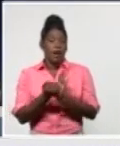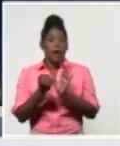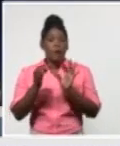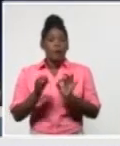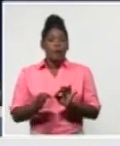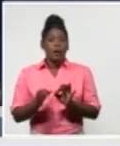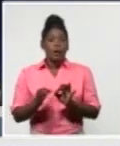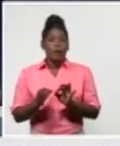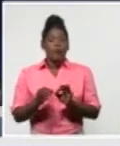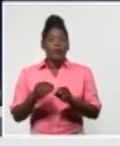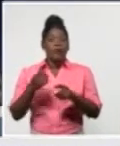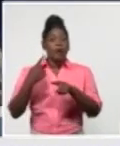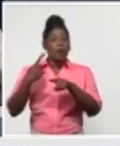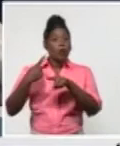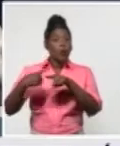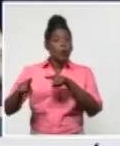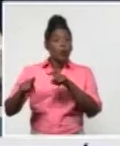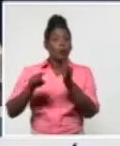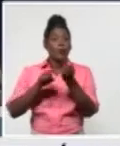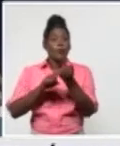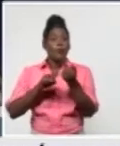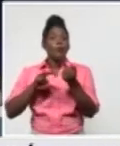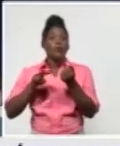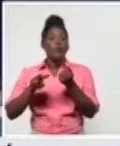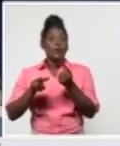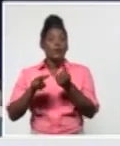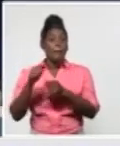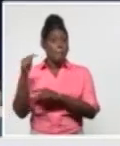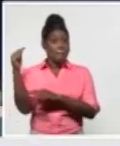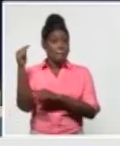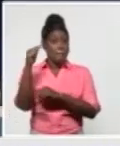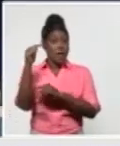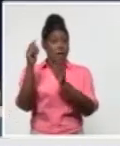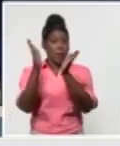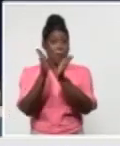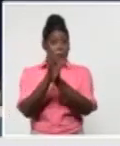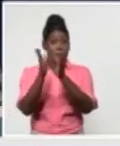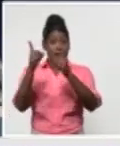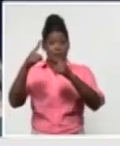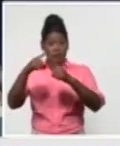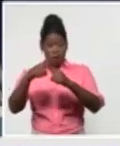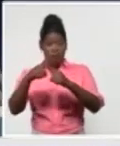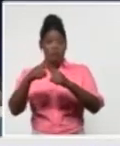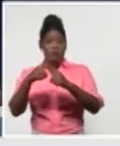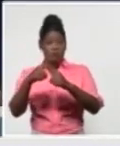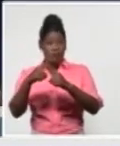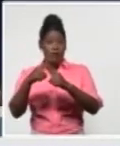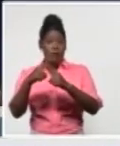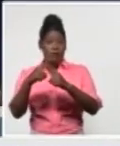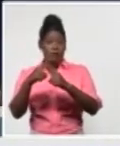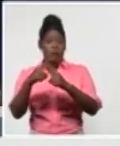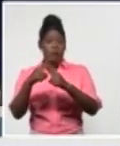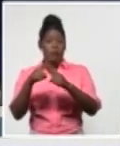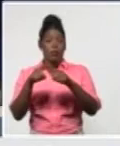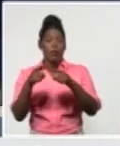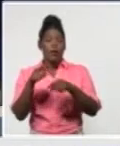These measures will be effective as of tomorrow, and yesterday,